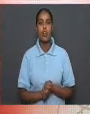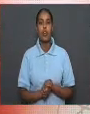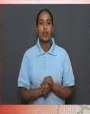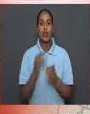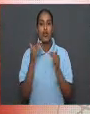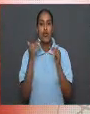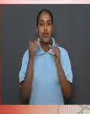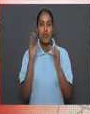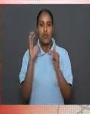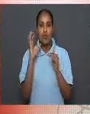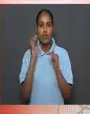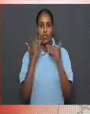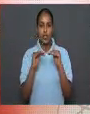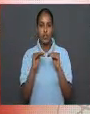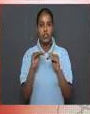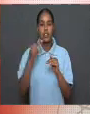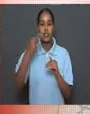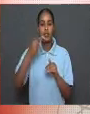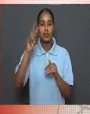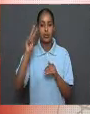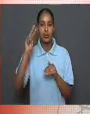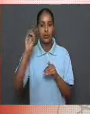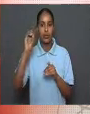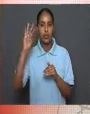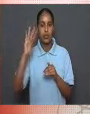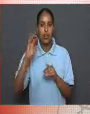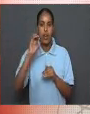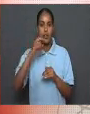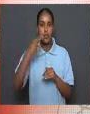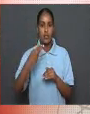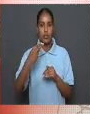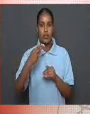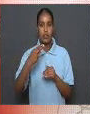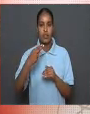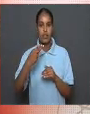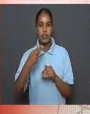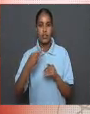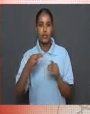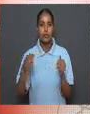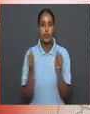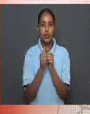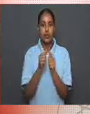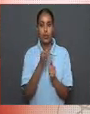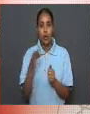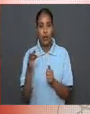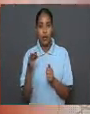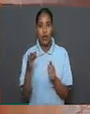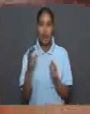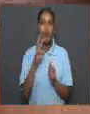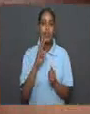Concentrated sulfuric acid, as well as anhydrous sulfuric acid, mixes well with